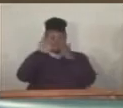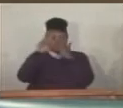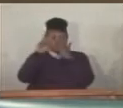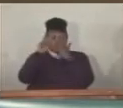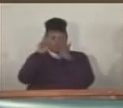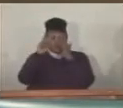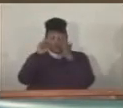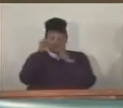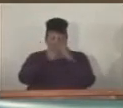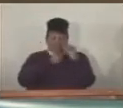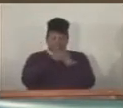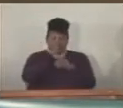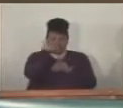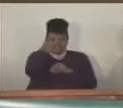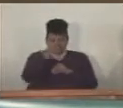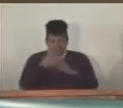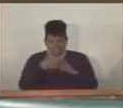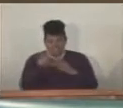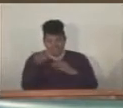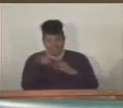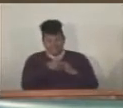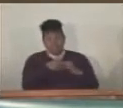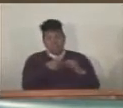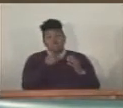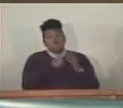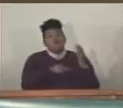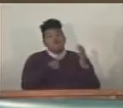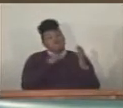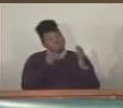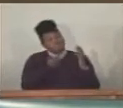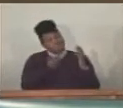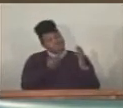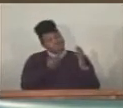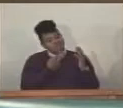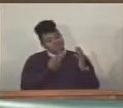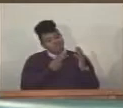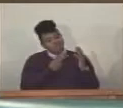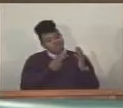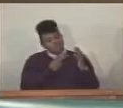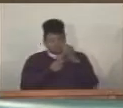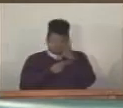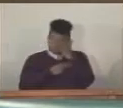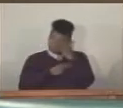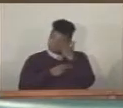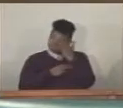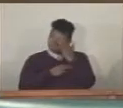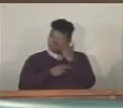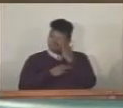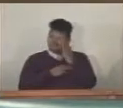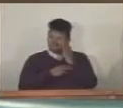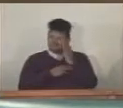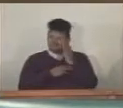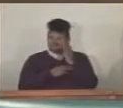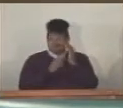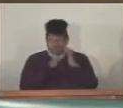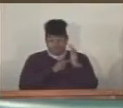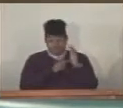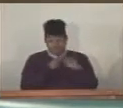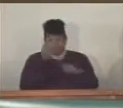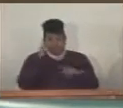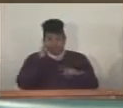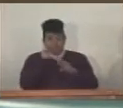later, after the section that I just read from former Minister of Home Affairs, Mr. Roy